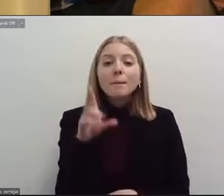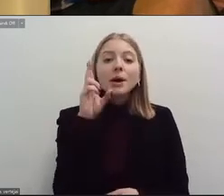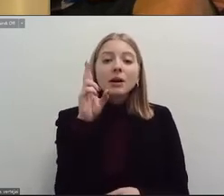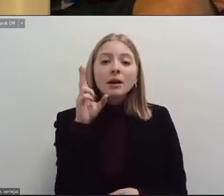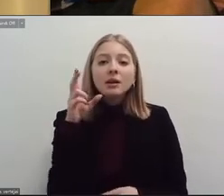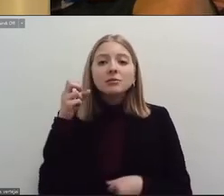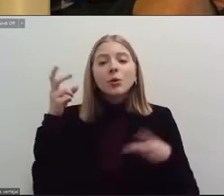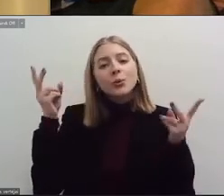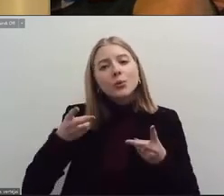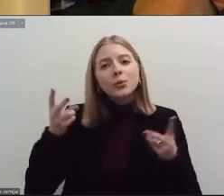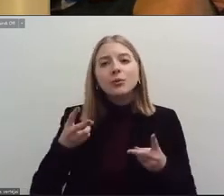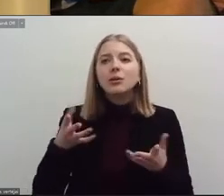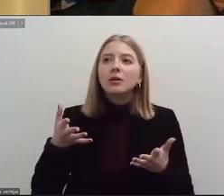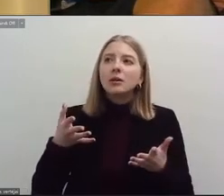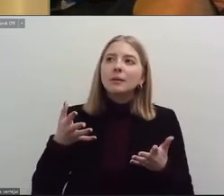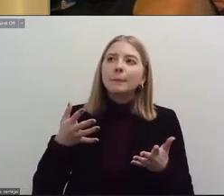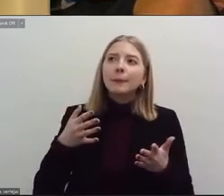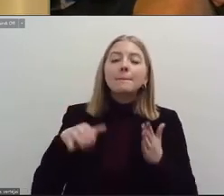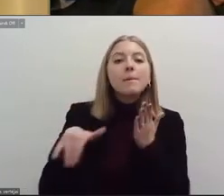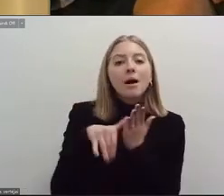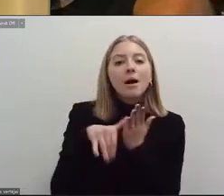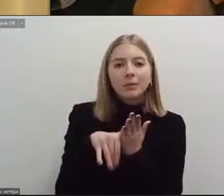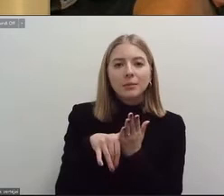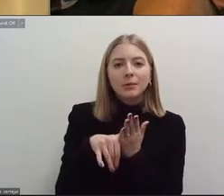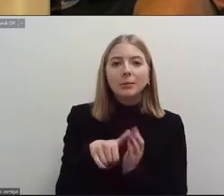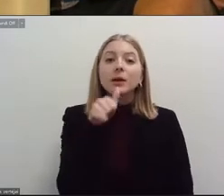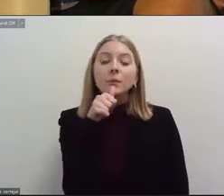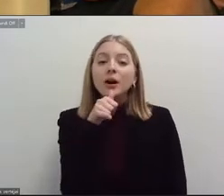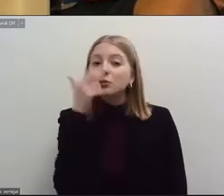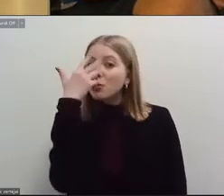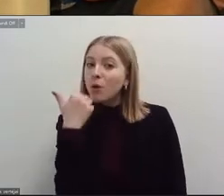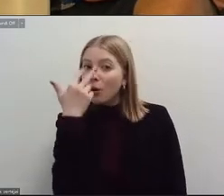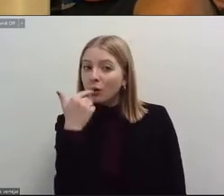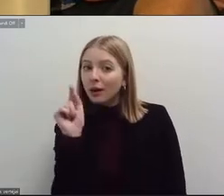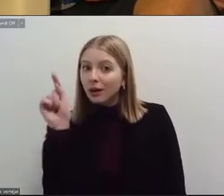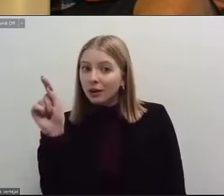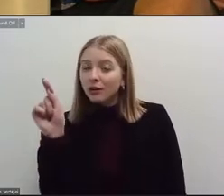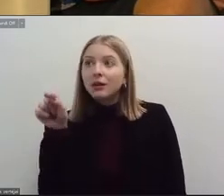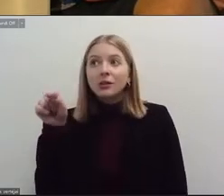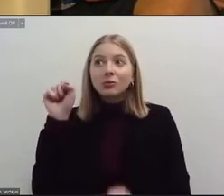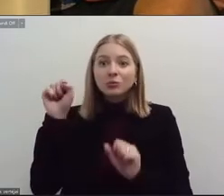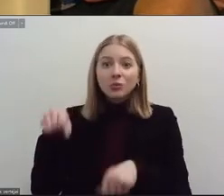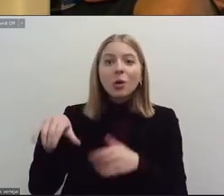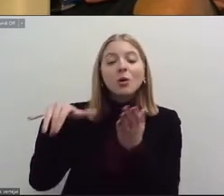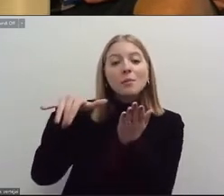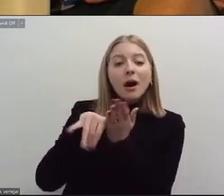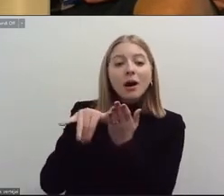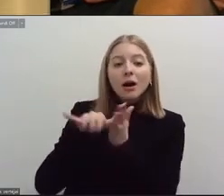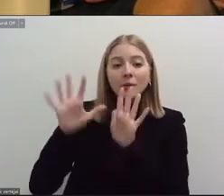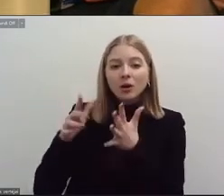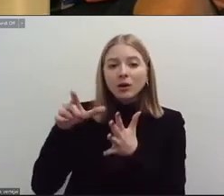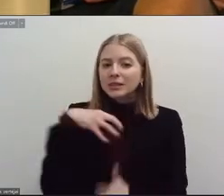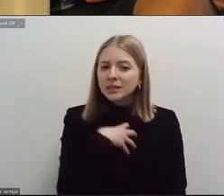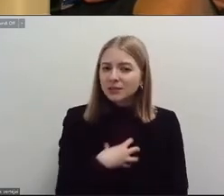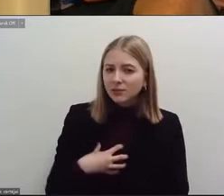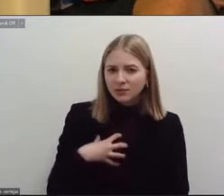of process. Or we can say this in other words, we would like to be beside the youngsters in their